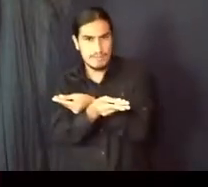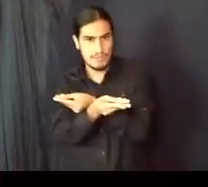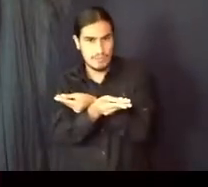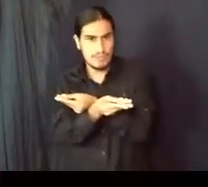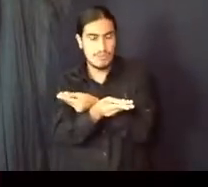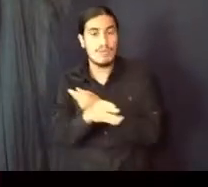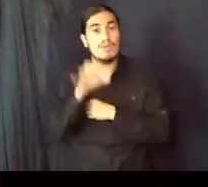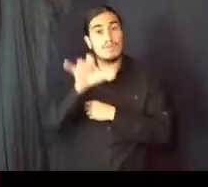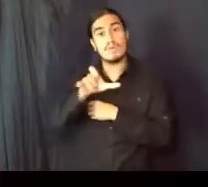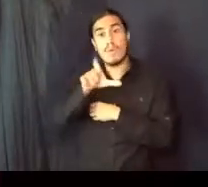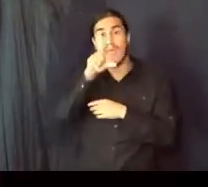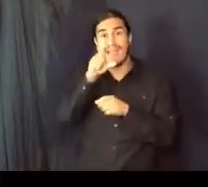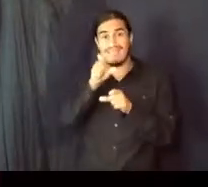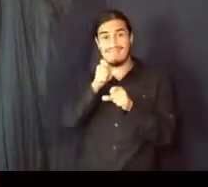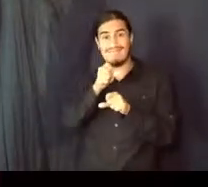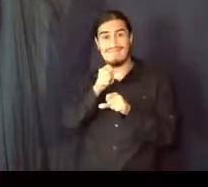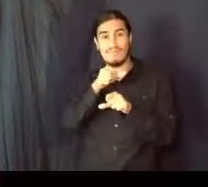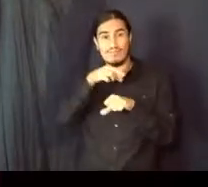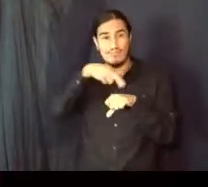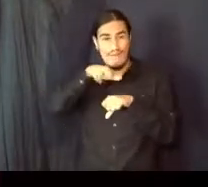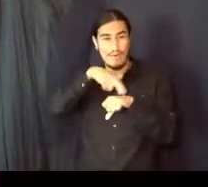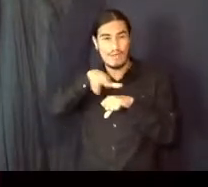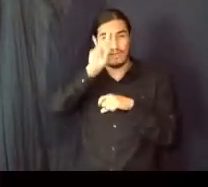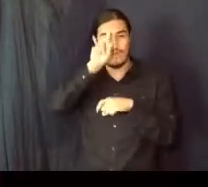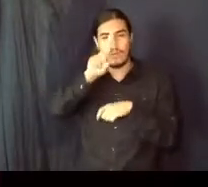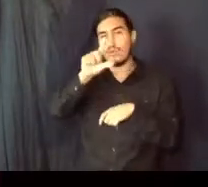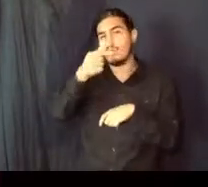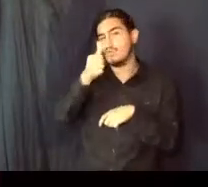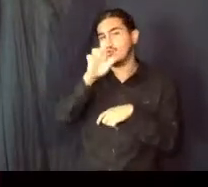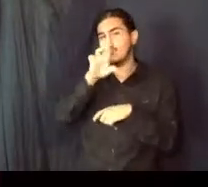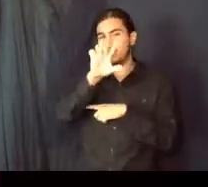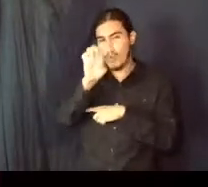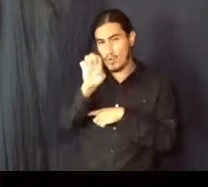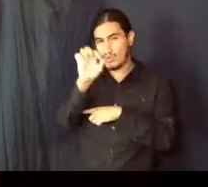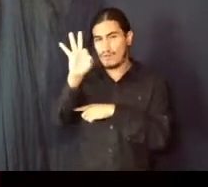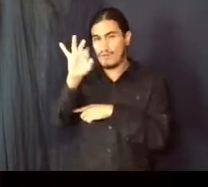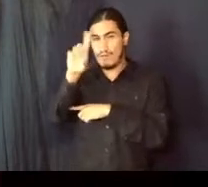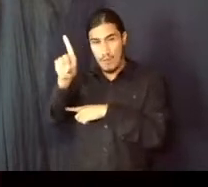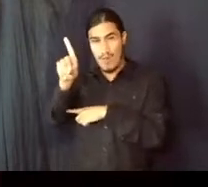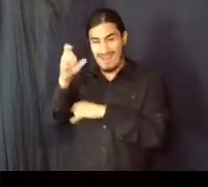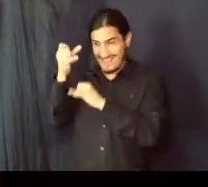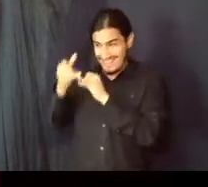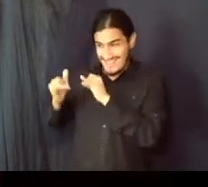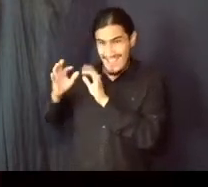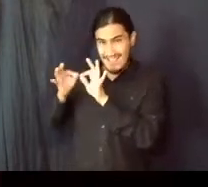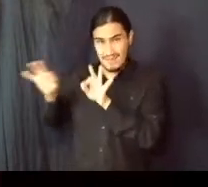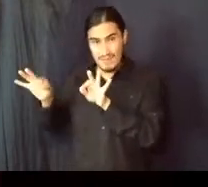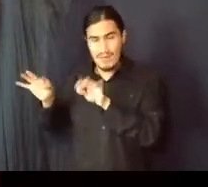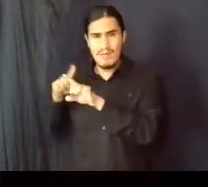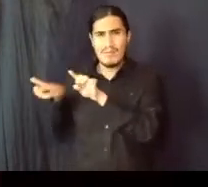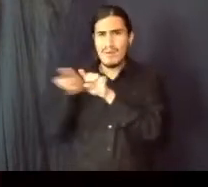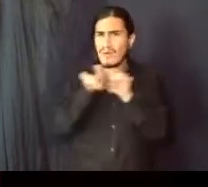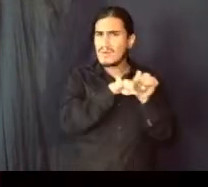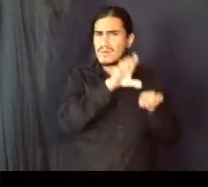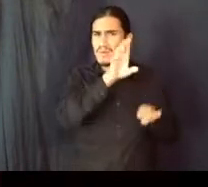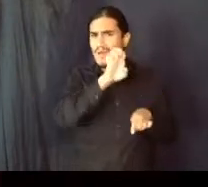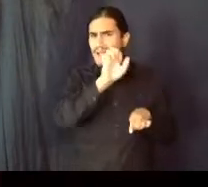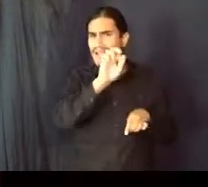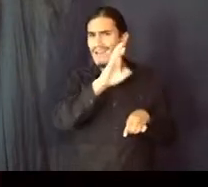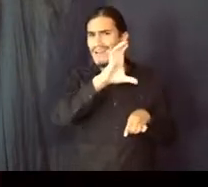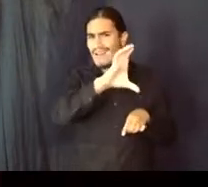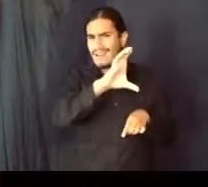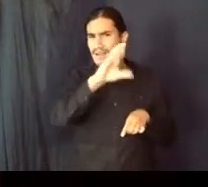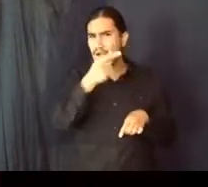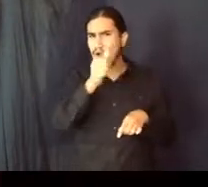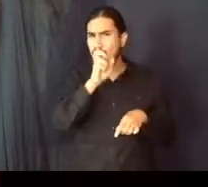to George Floyd's last word is striking. But also think of Eric Garner, who died in a police chokehold on July